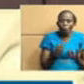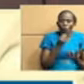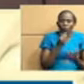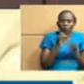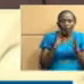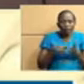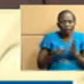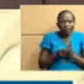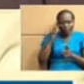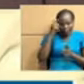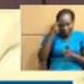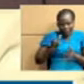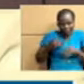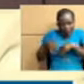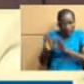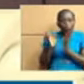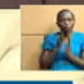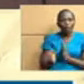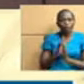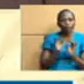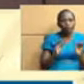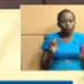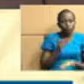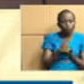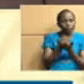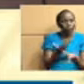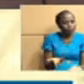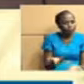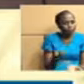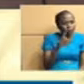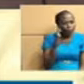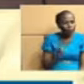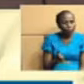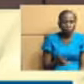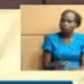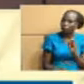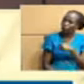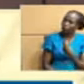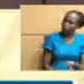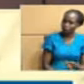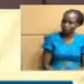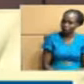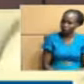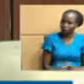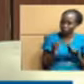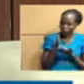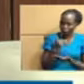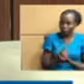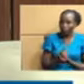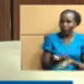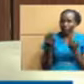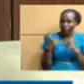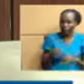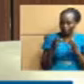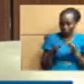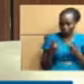the necessary reservoirs to provide the food to those who needed it? It wouldn't, because actually the next thing, Charles, that we learn